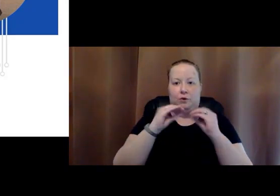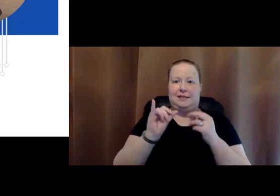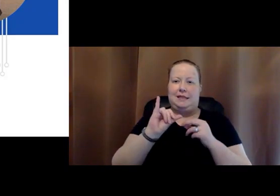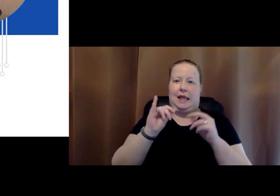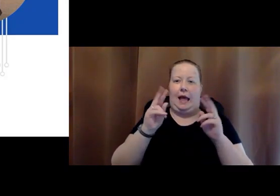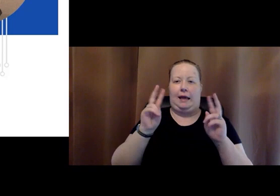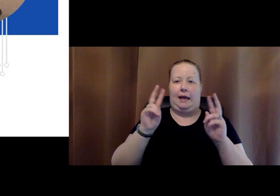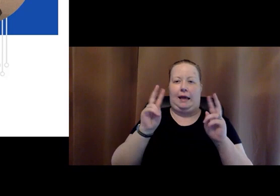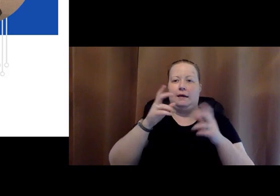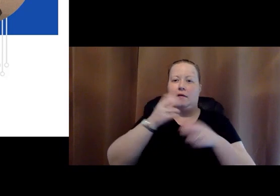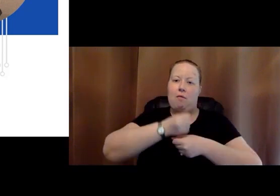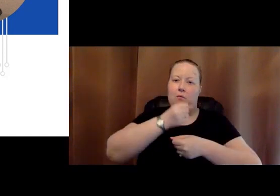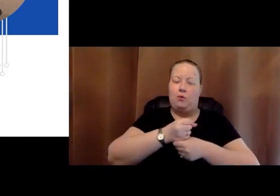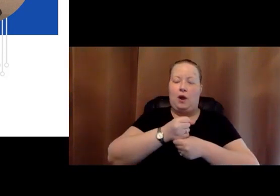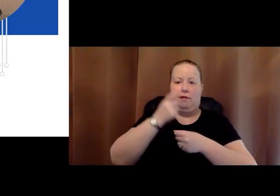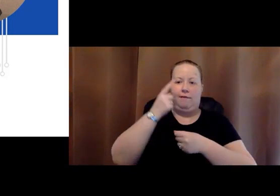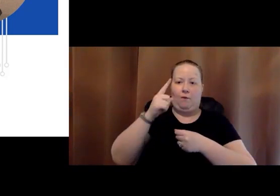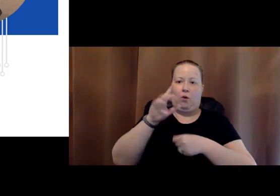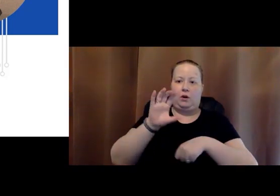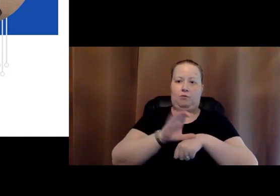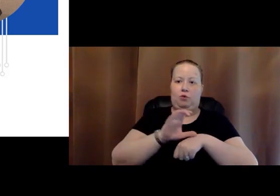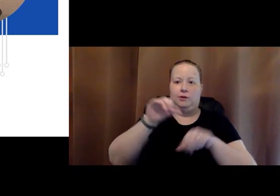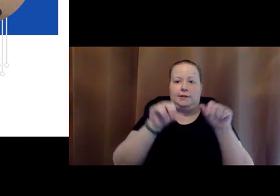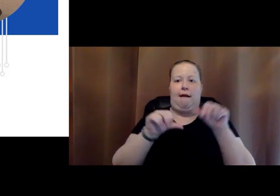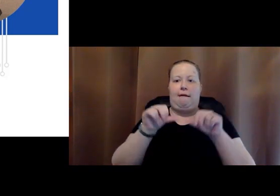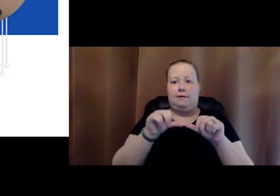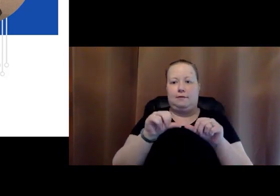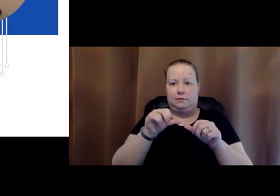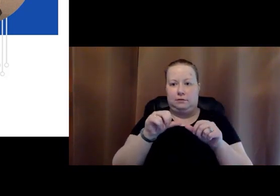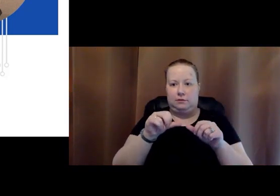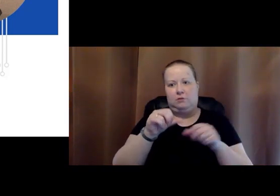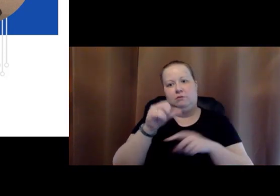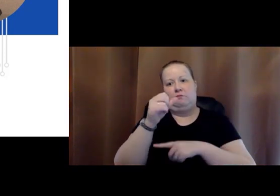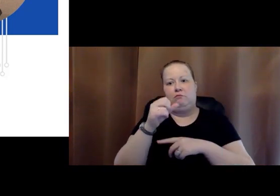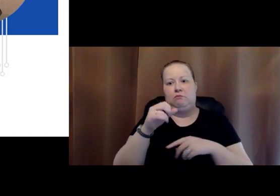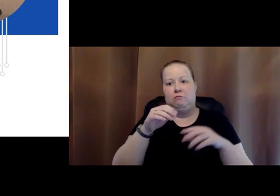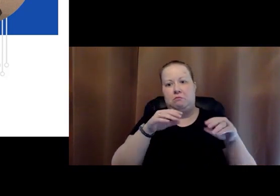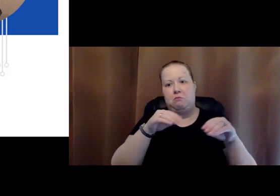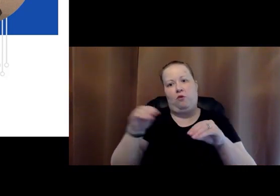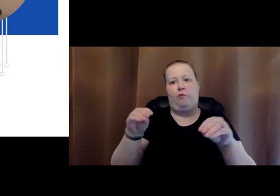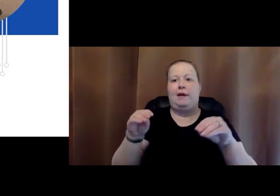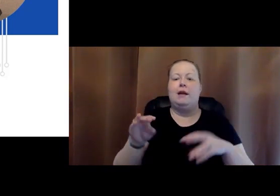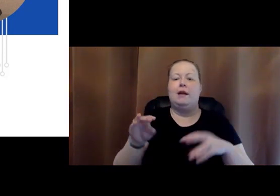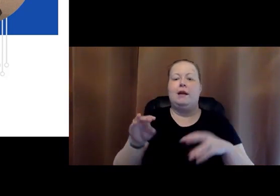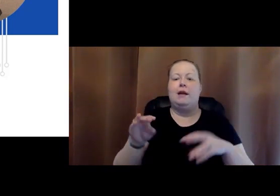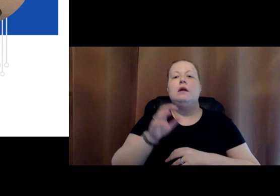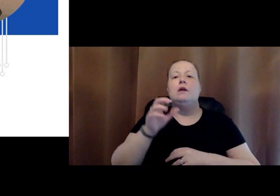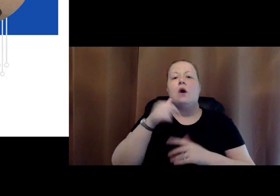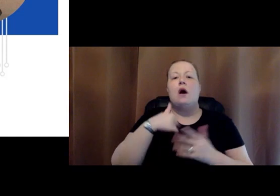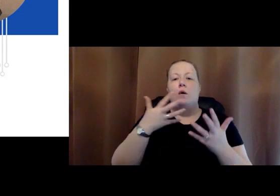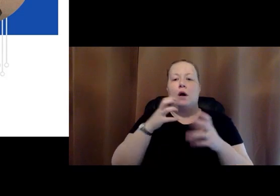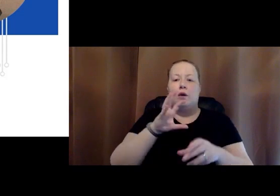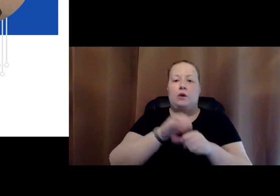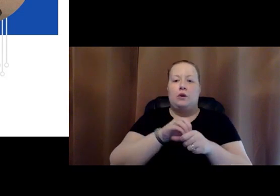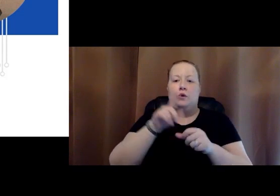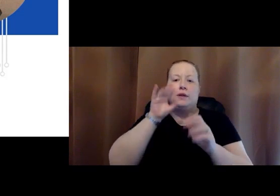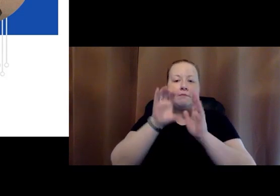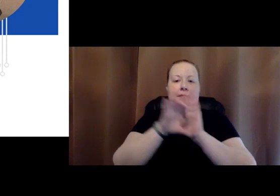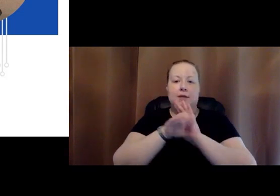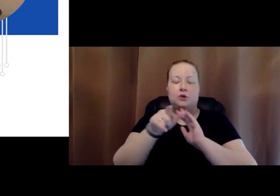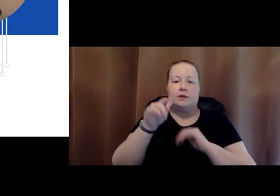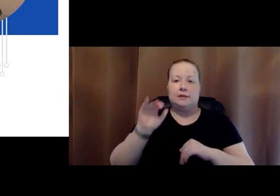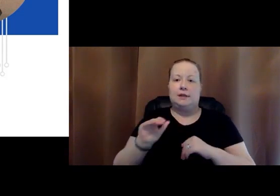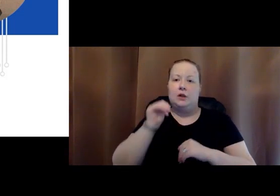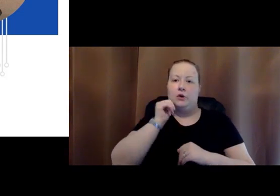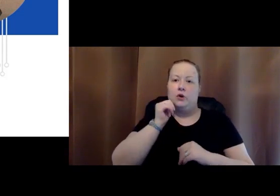science education movement. And I wanted to include this picture of this little girl. This was from a